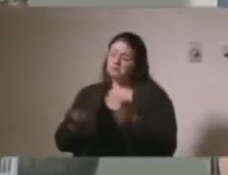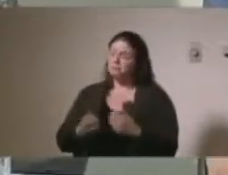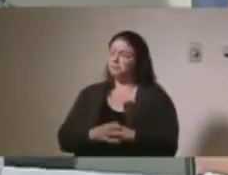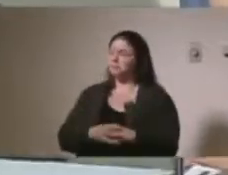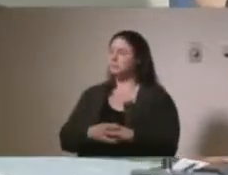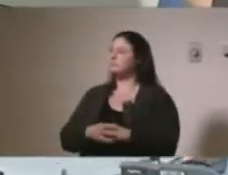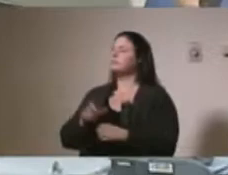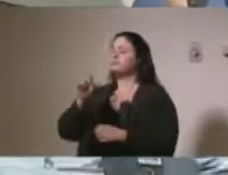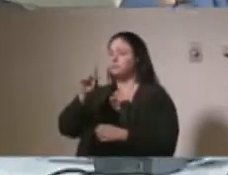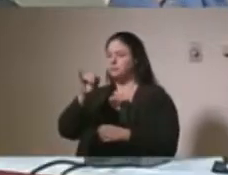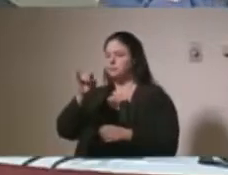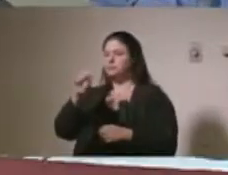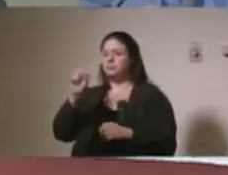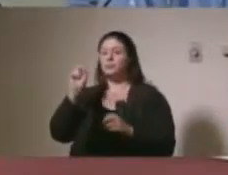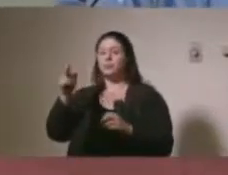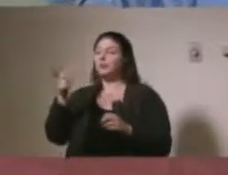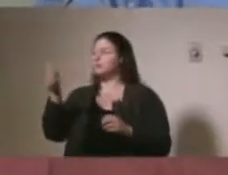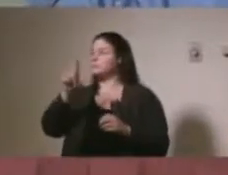Now let's go to the net,